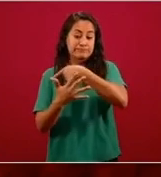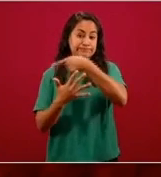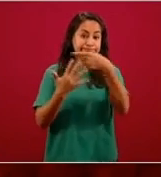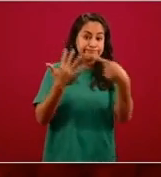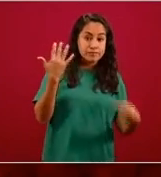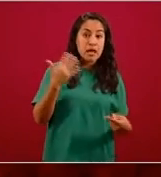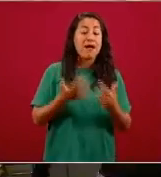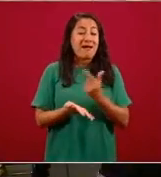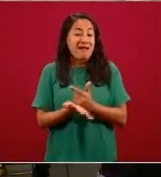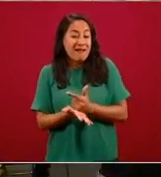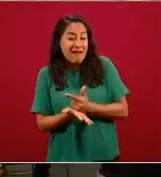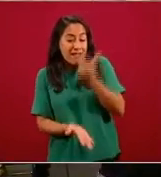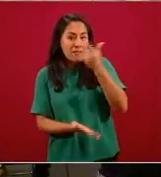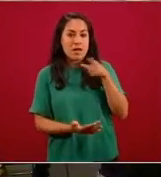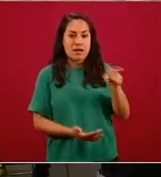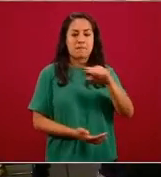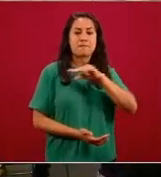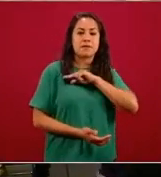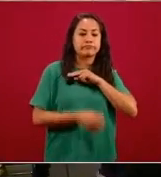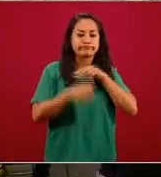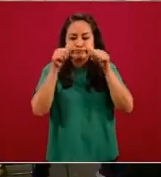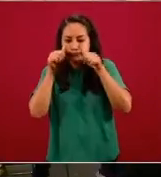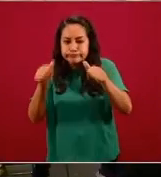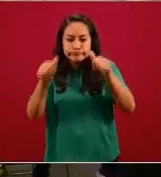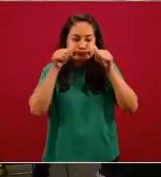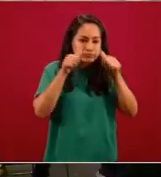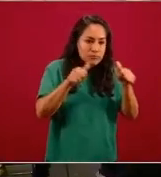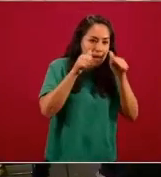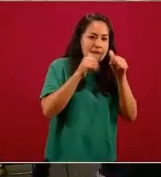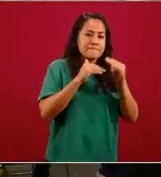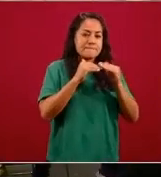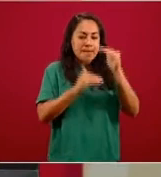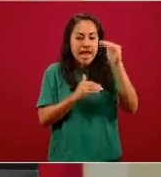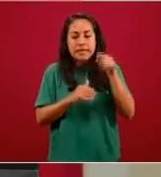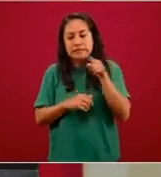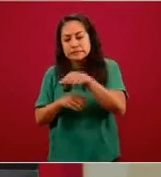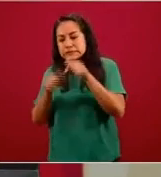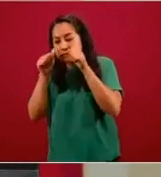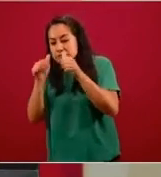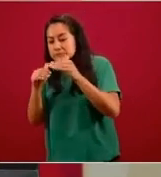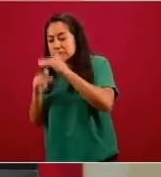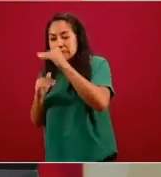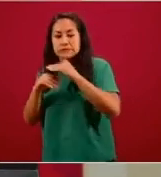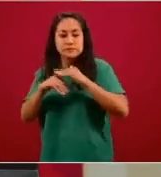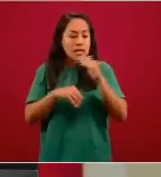had reconverted to deal with this higher need.